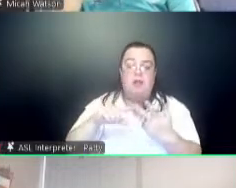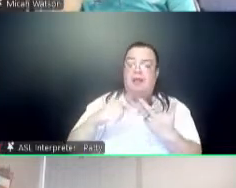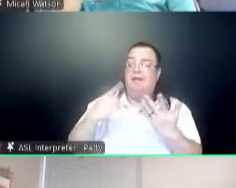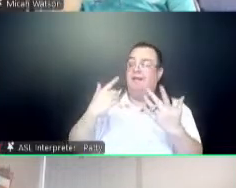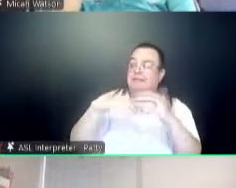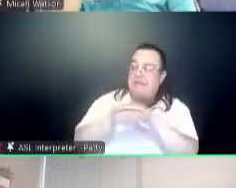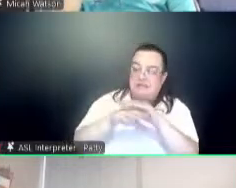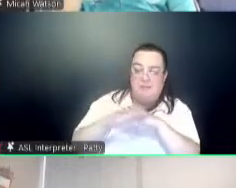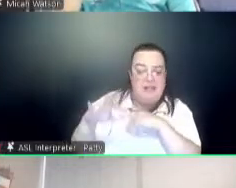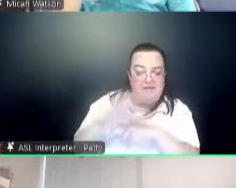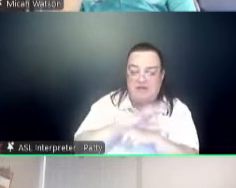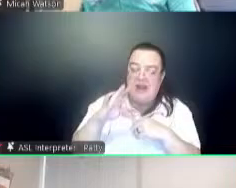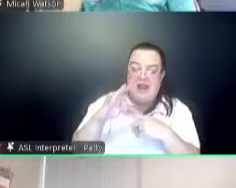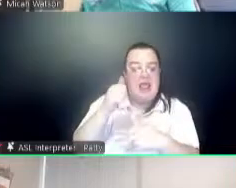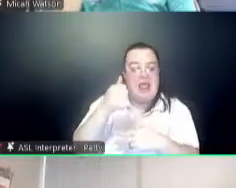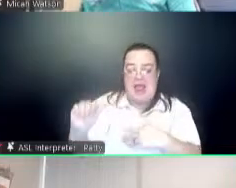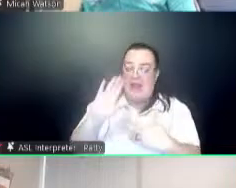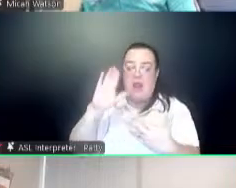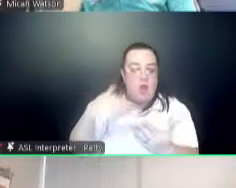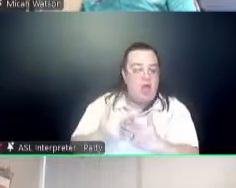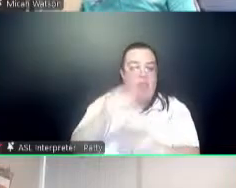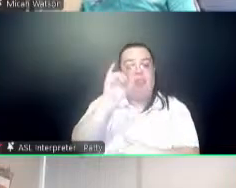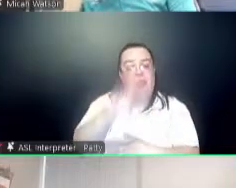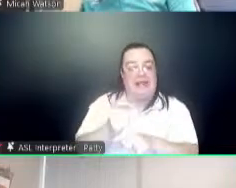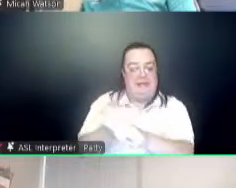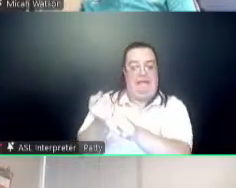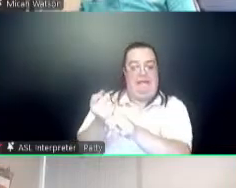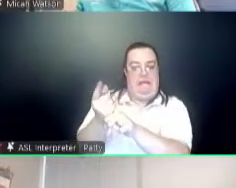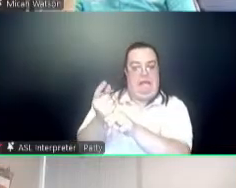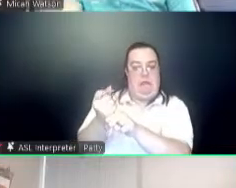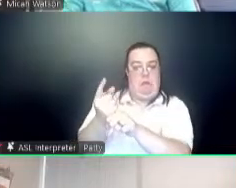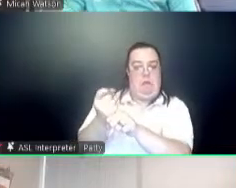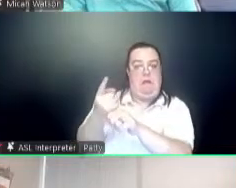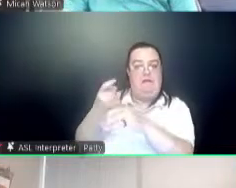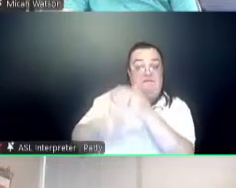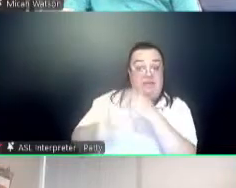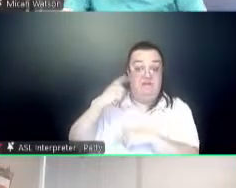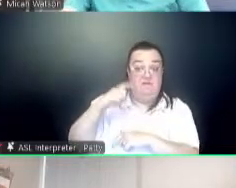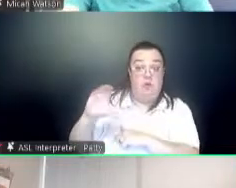Those are our annual fees for the Civic Plus.